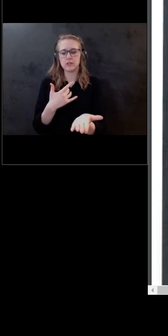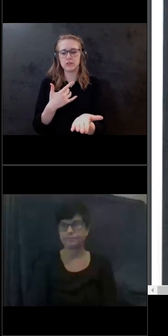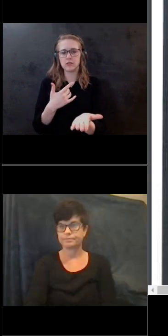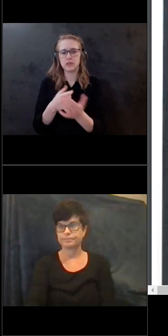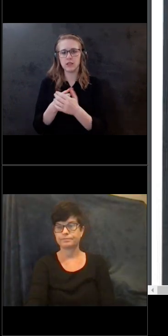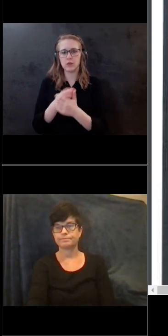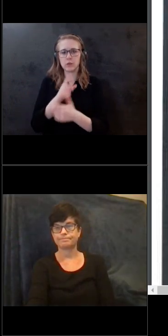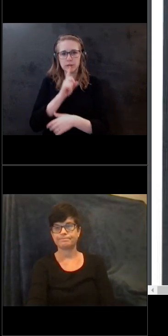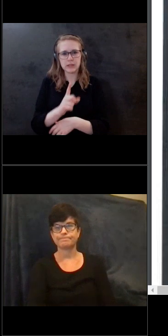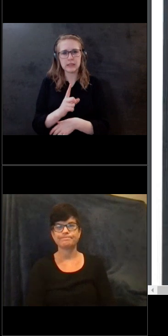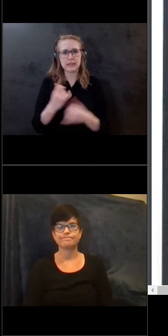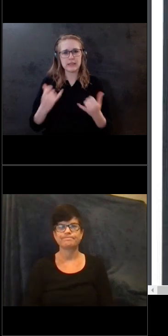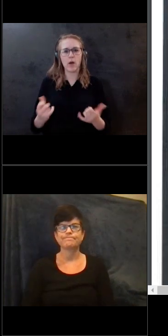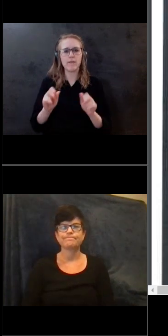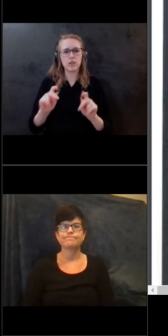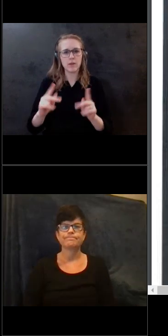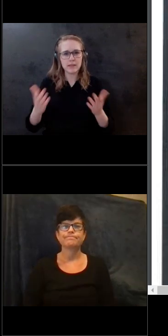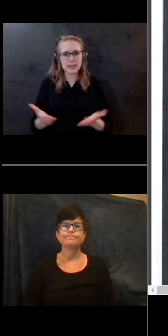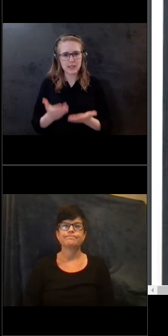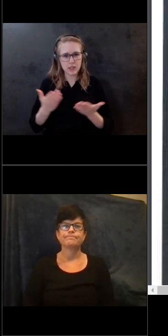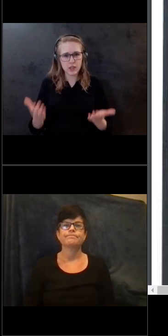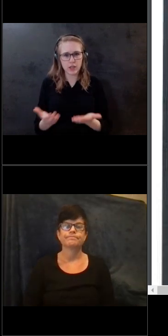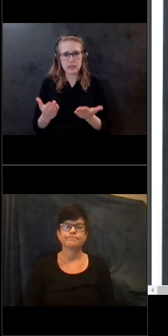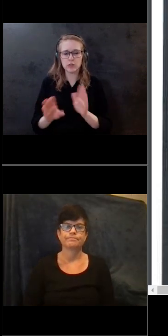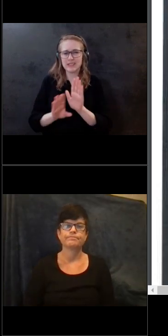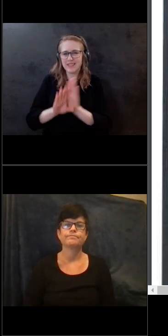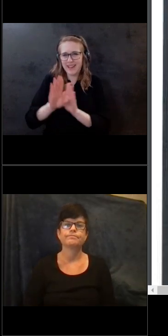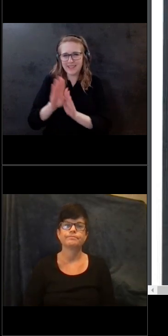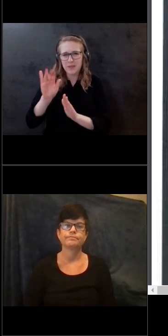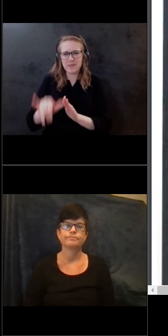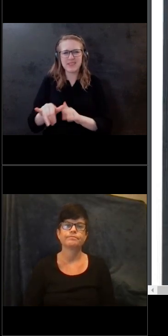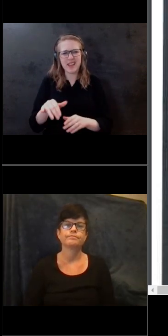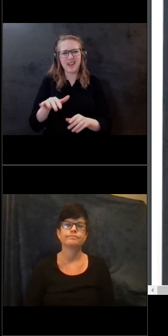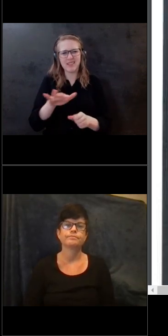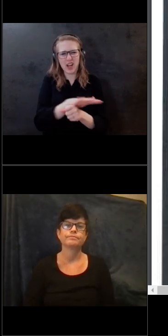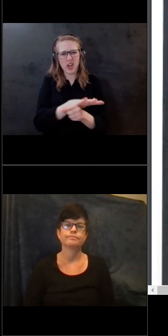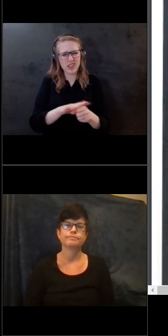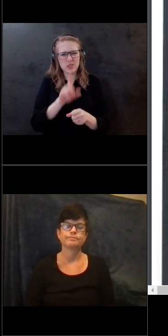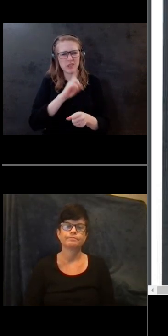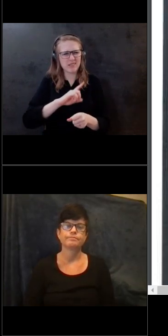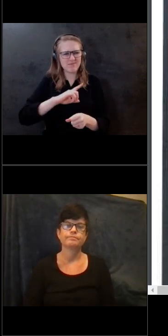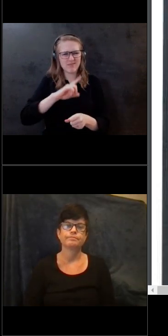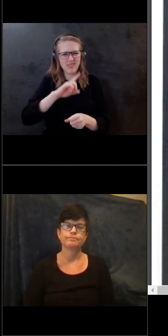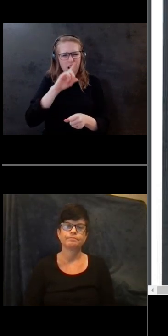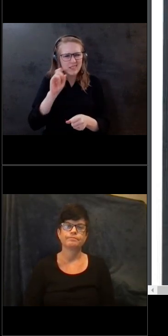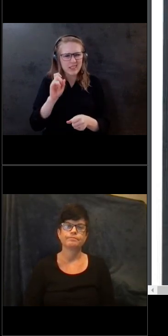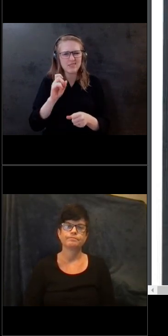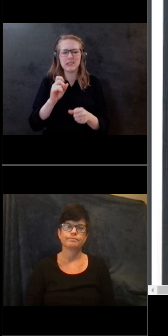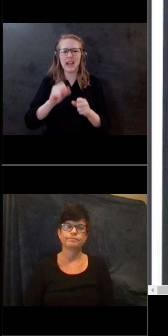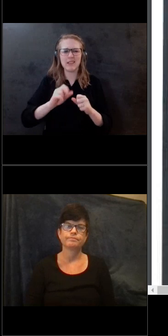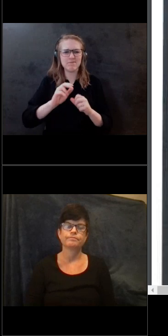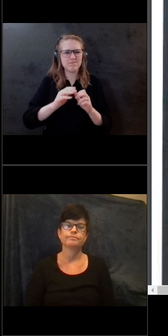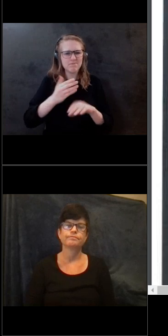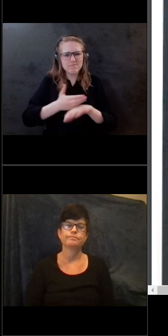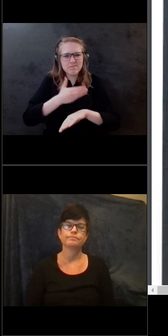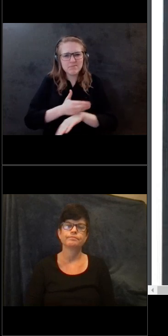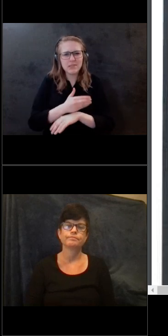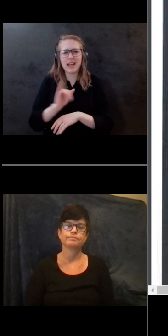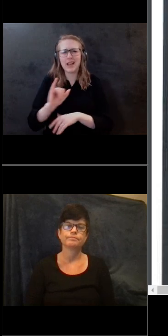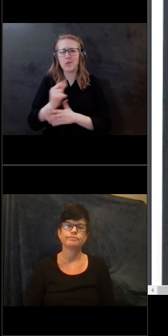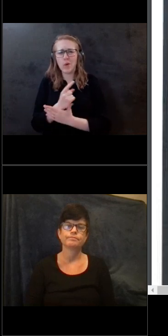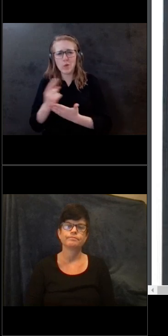we have an opportunity here to develop that eyesore. I just feel that 1 week is not going to make that